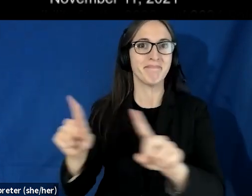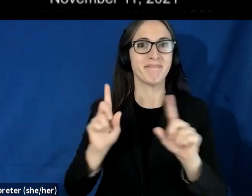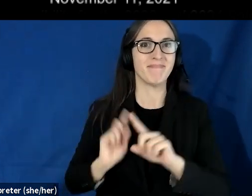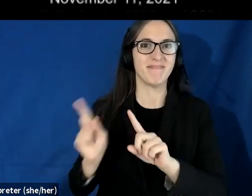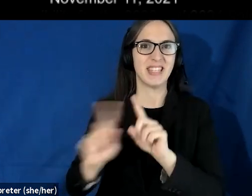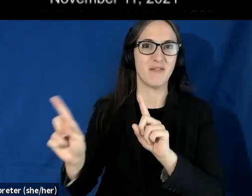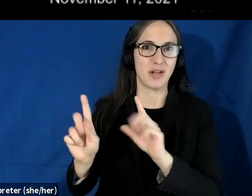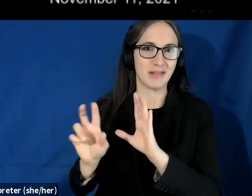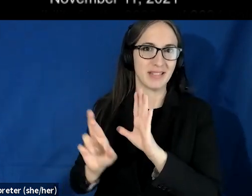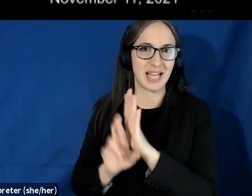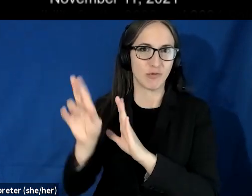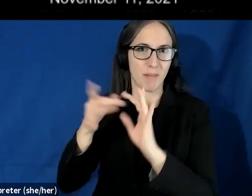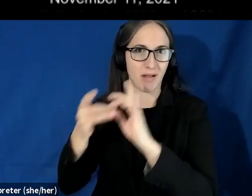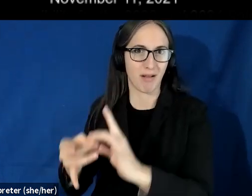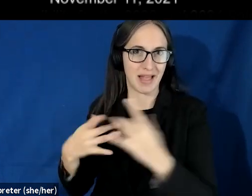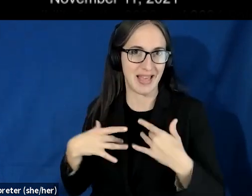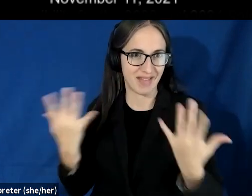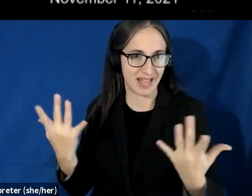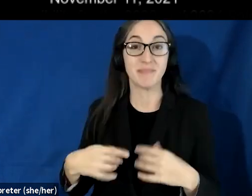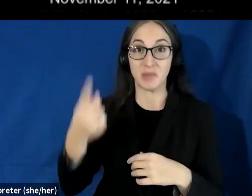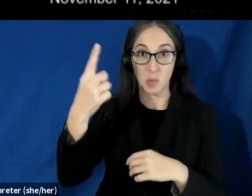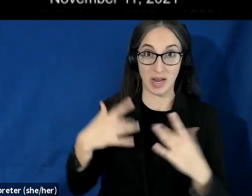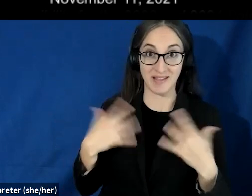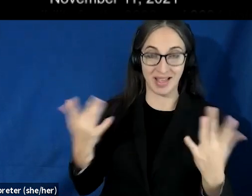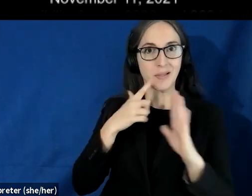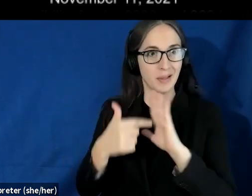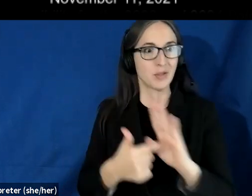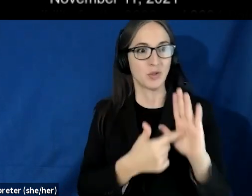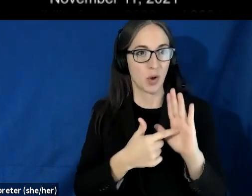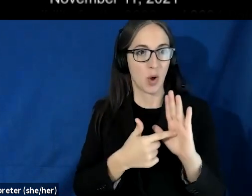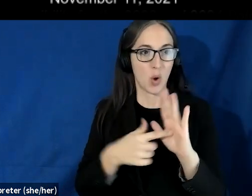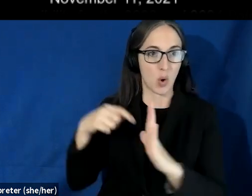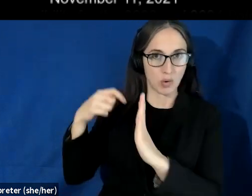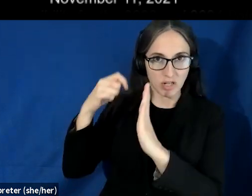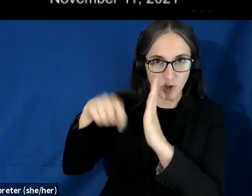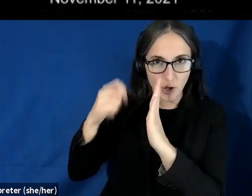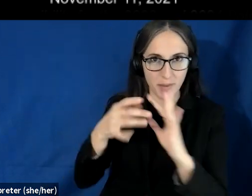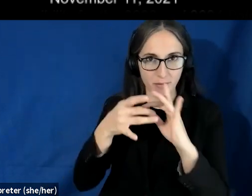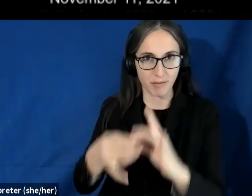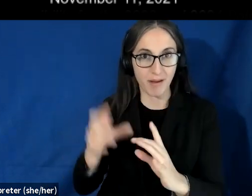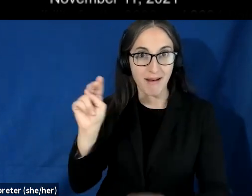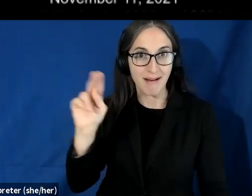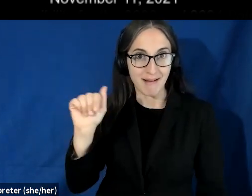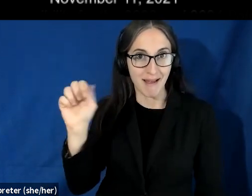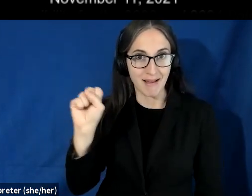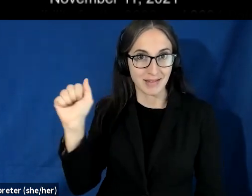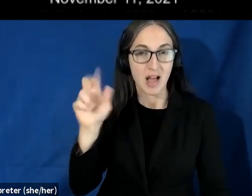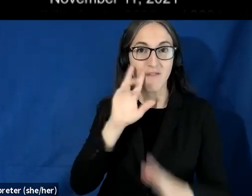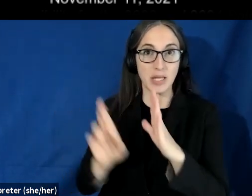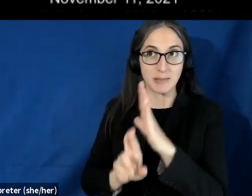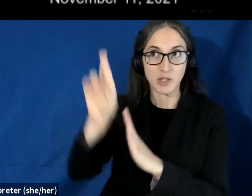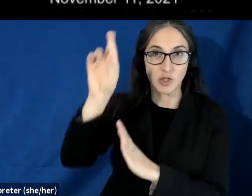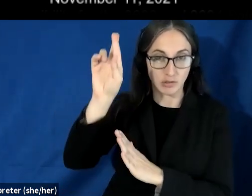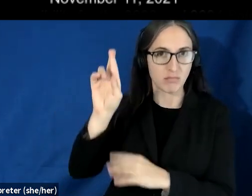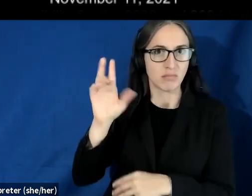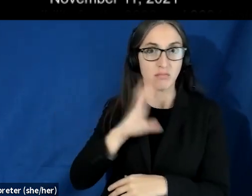those events, they showed a documentary from NASA, one of the space shuttle launches, and I suddenly fell in love with that. I'd never seen